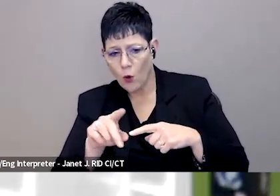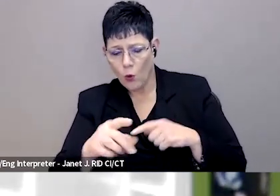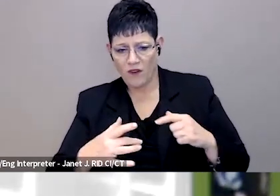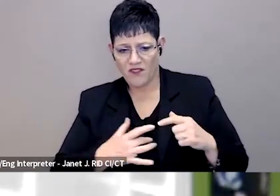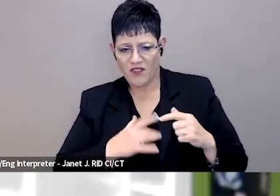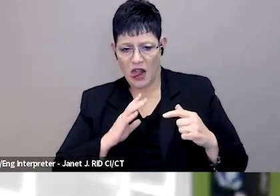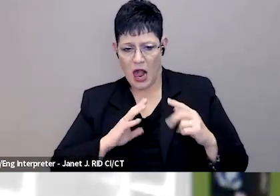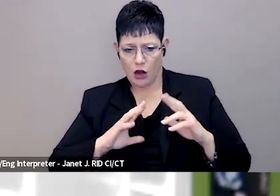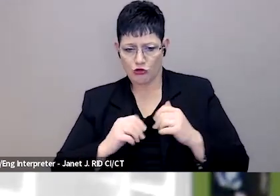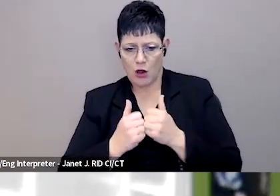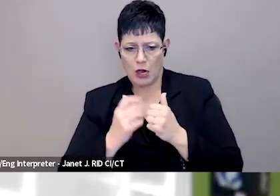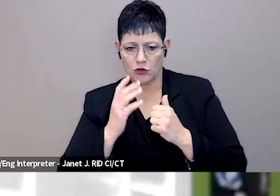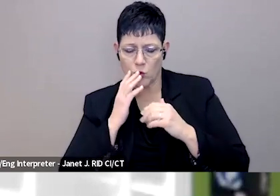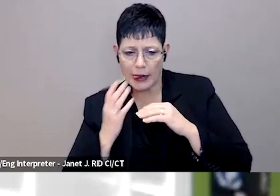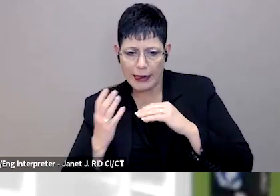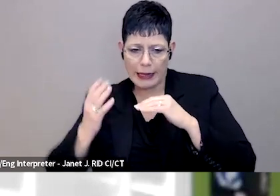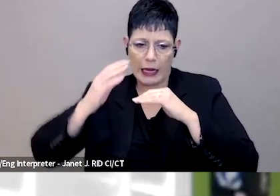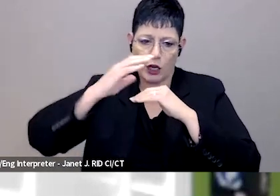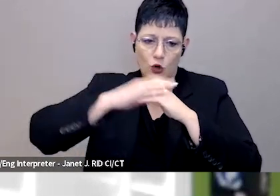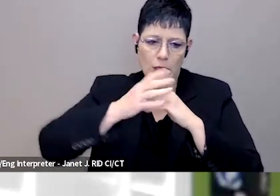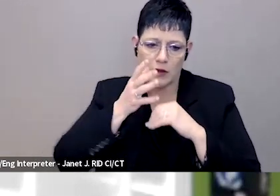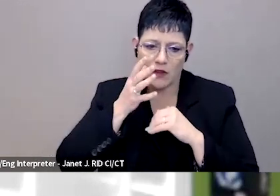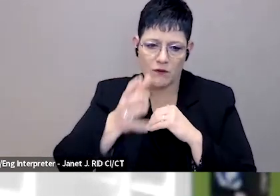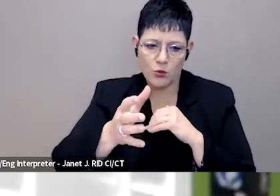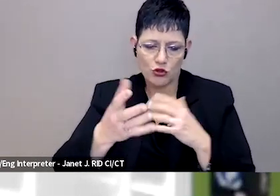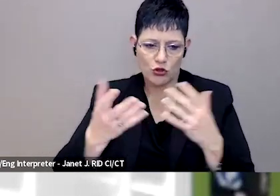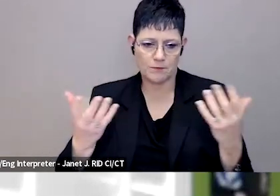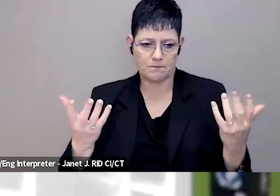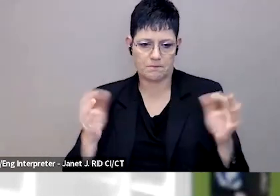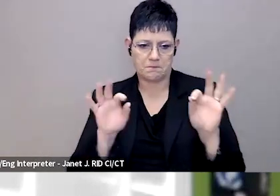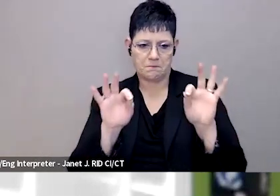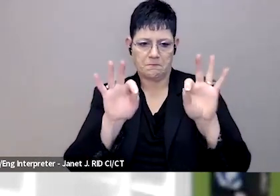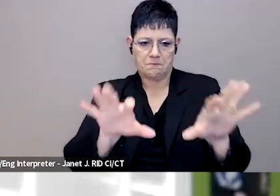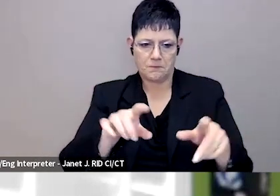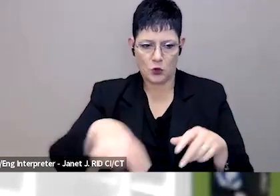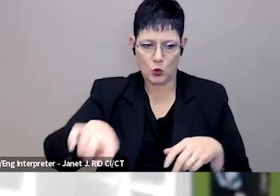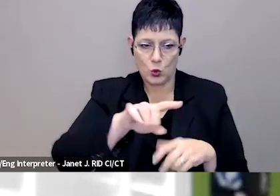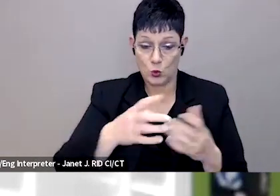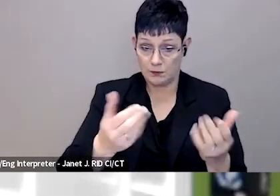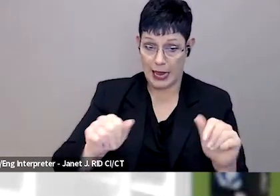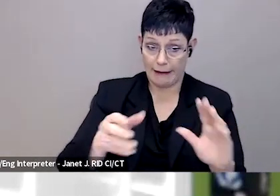increased challenges in areas that would be an opportunity to kind of maybe tackle some of that here as well?